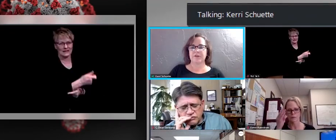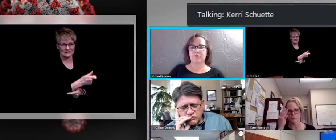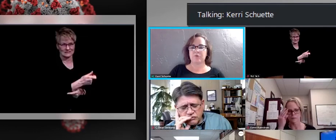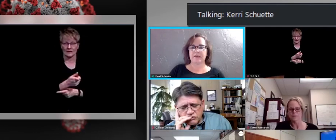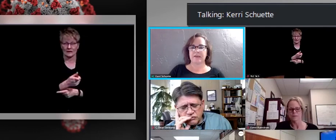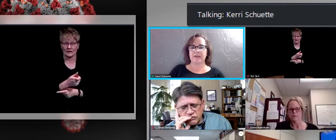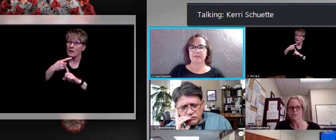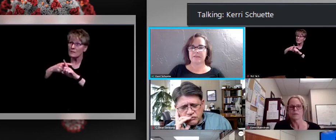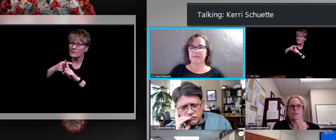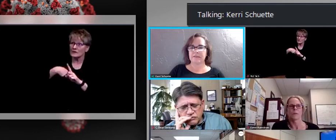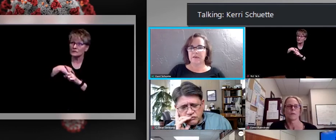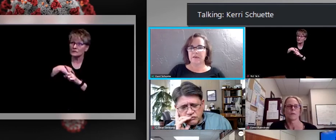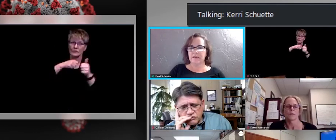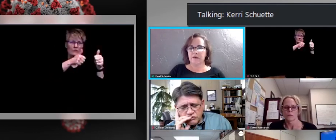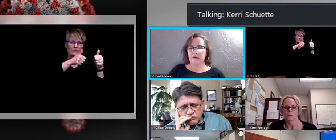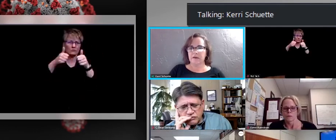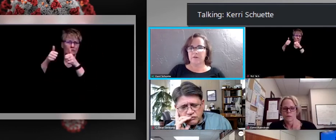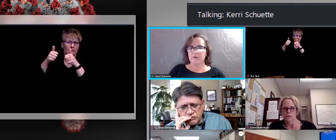on our website.